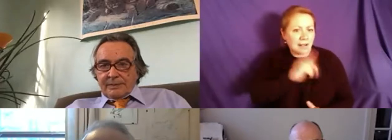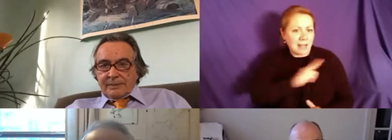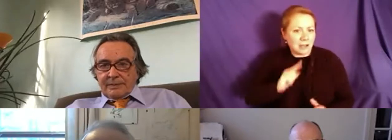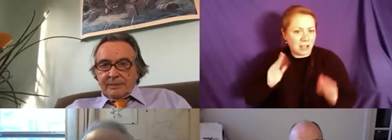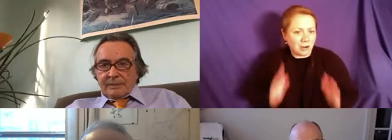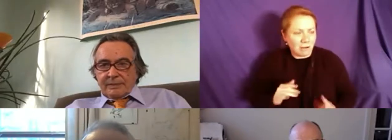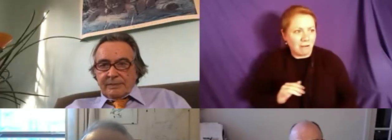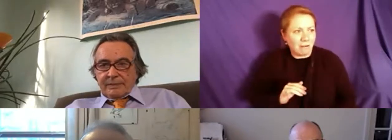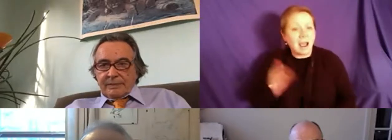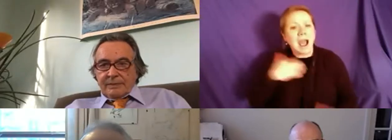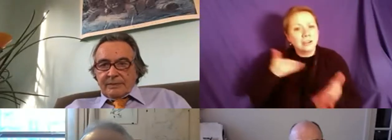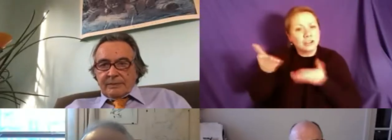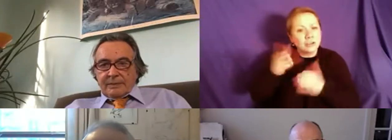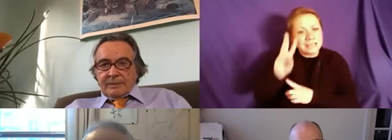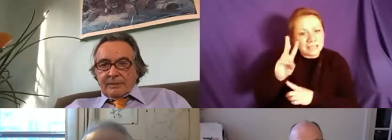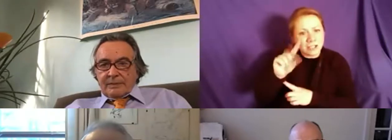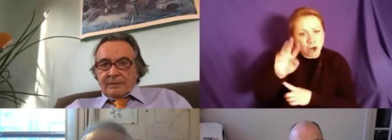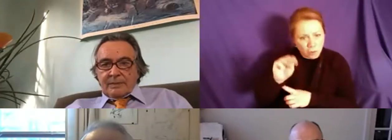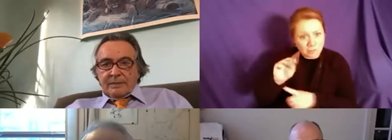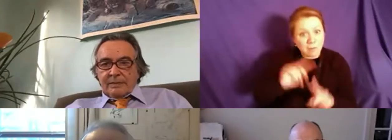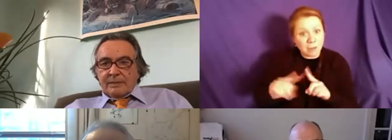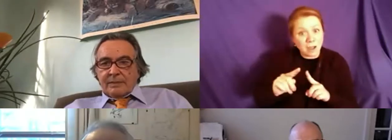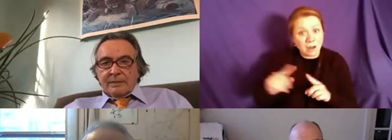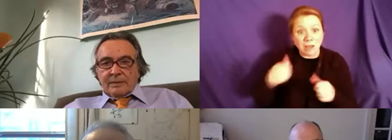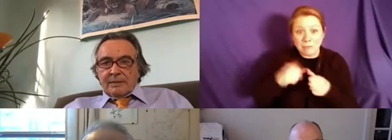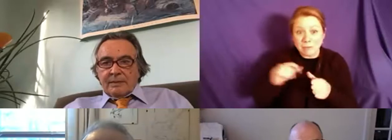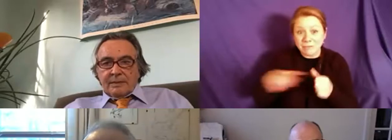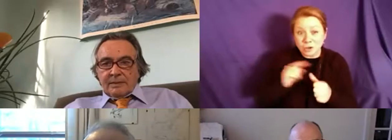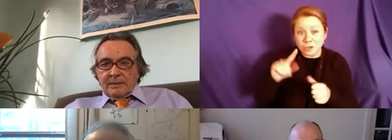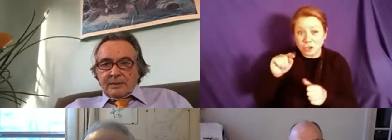you know, I served for 6 terms, but I'll tell you, in the first term or two,